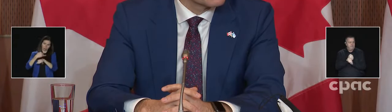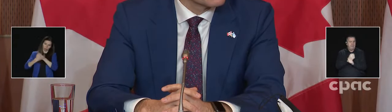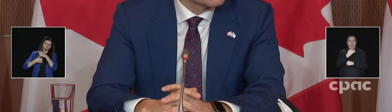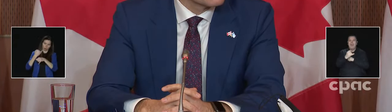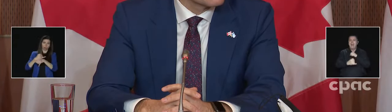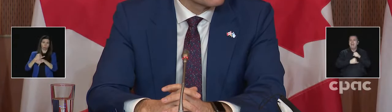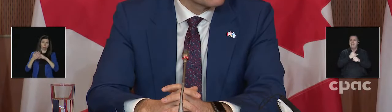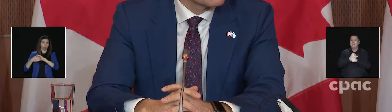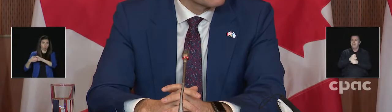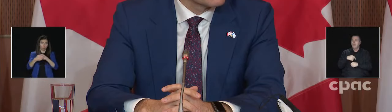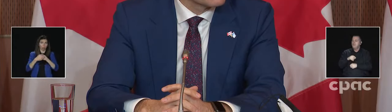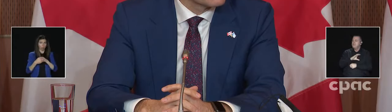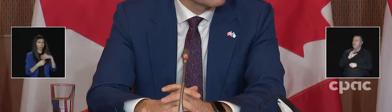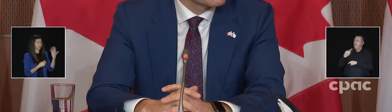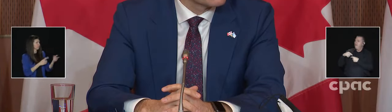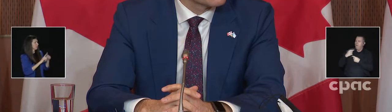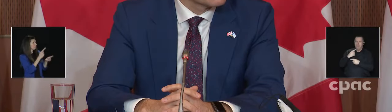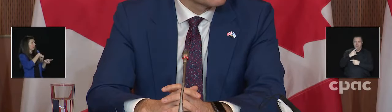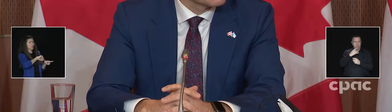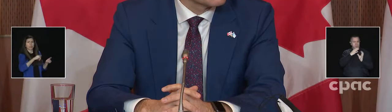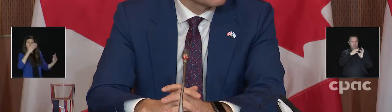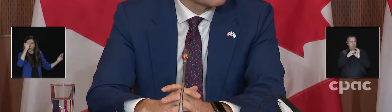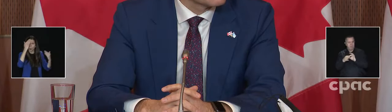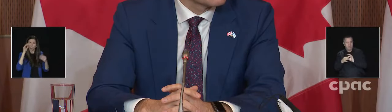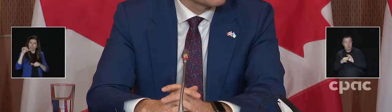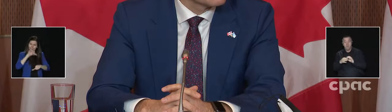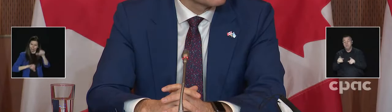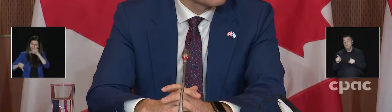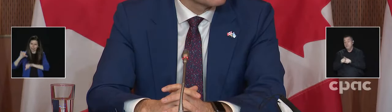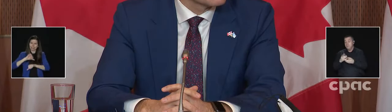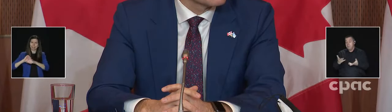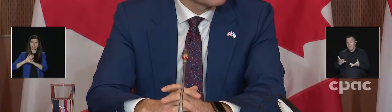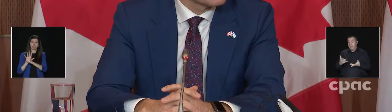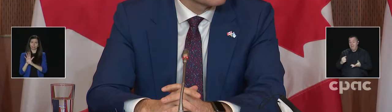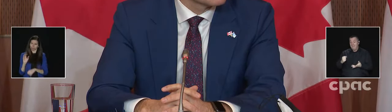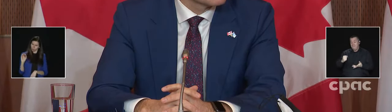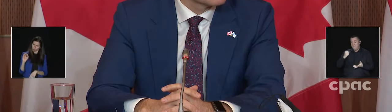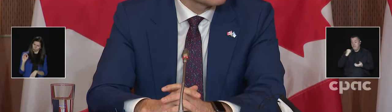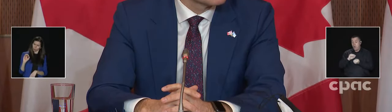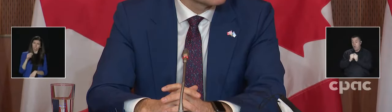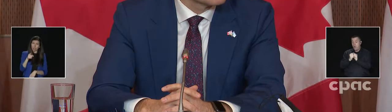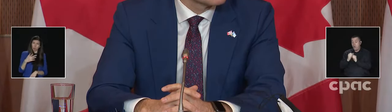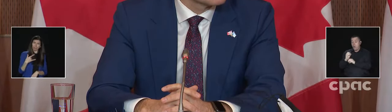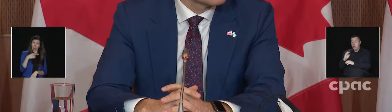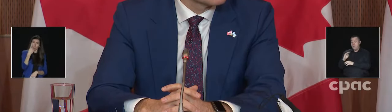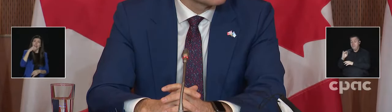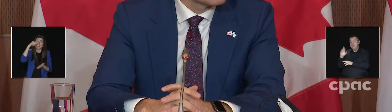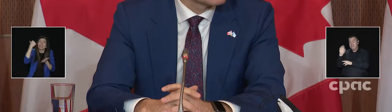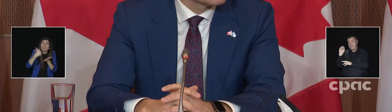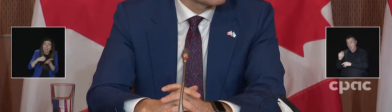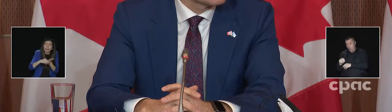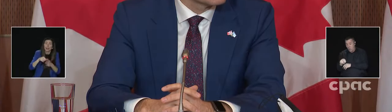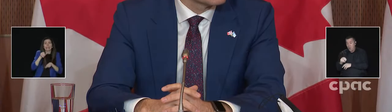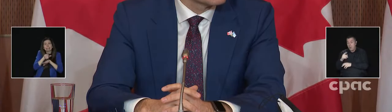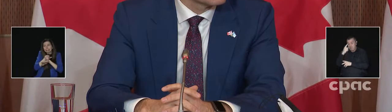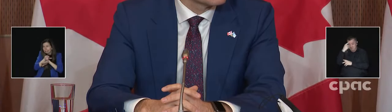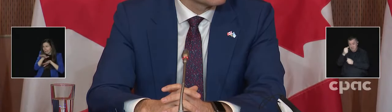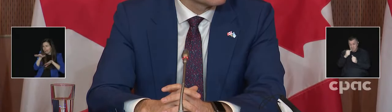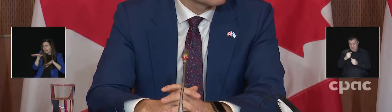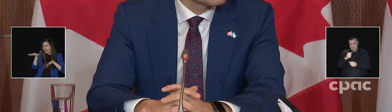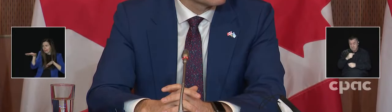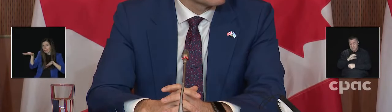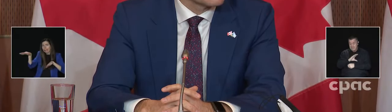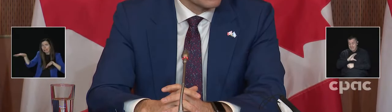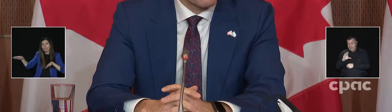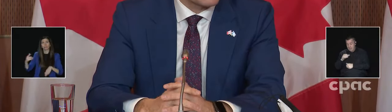we know about the transmissibility of Omicron, do you think there's any chance that a letter sent from Canada to China could have